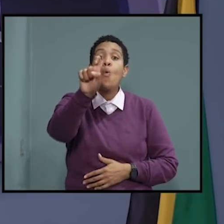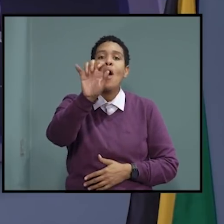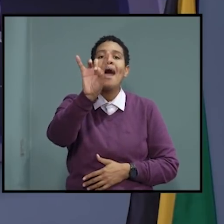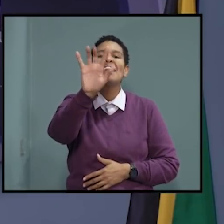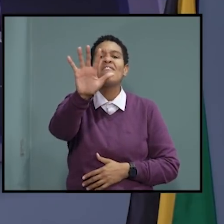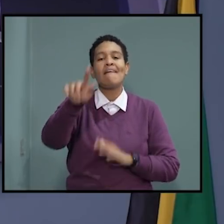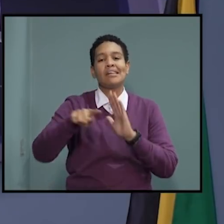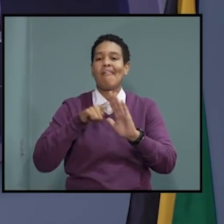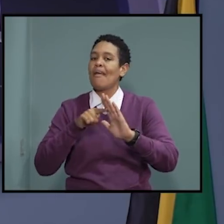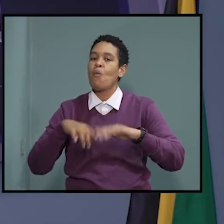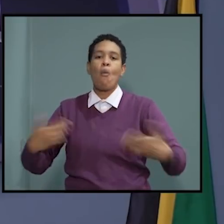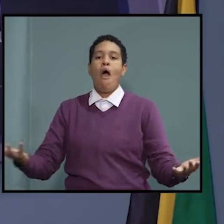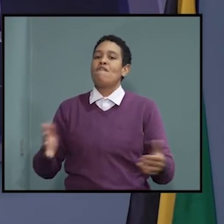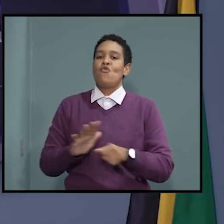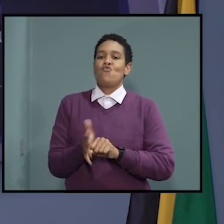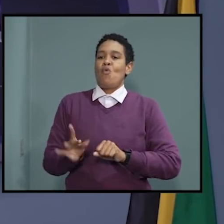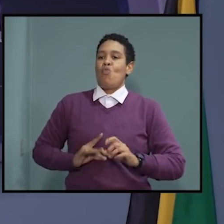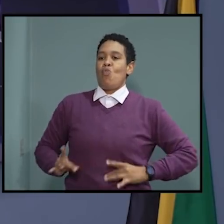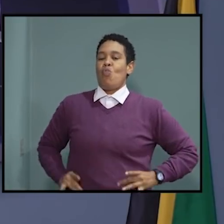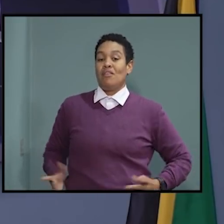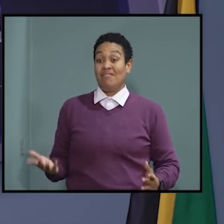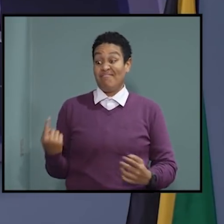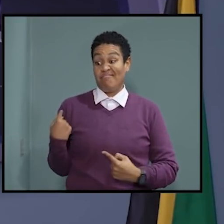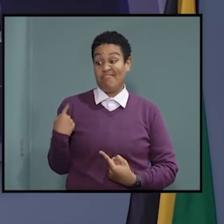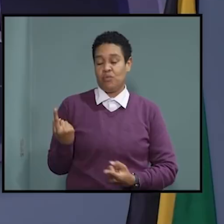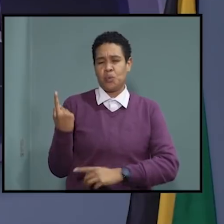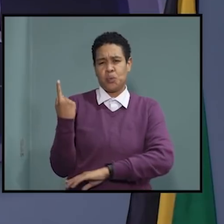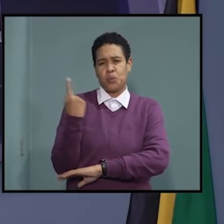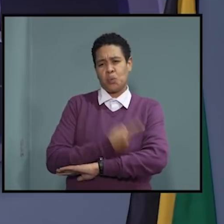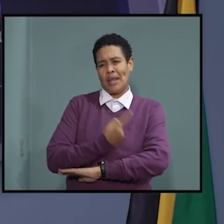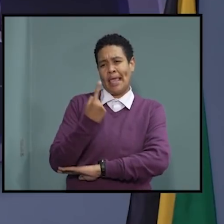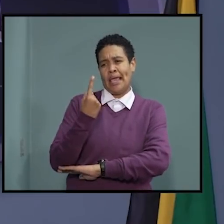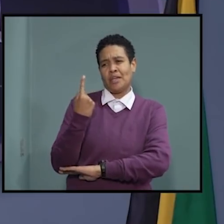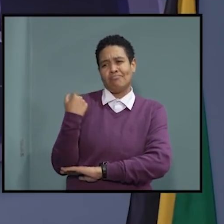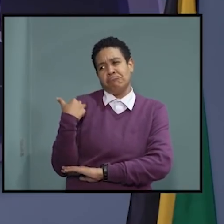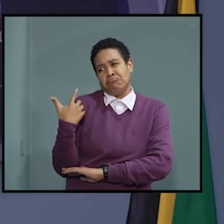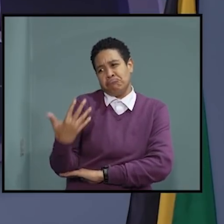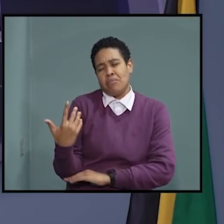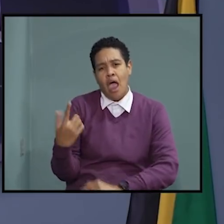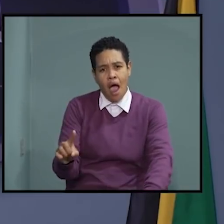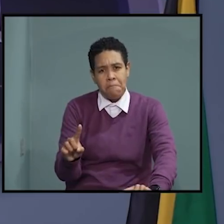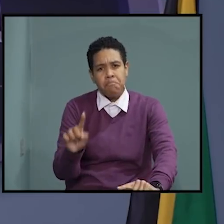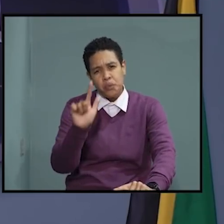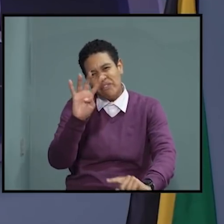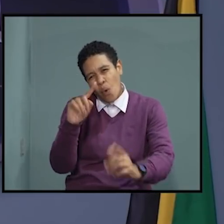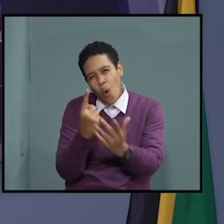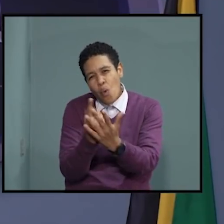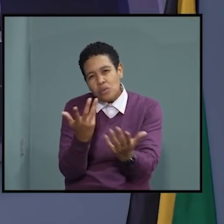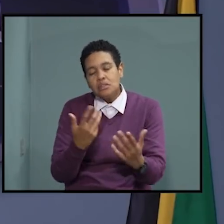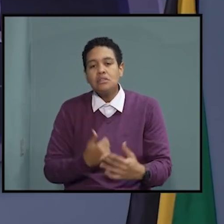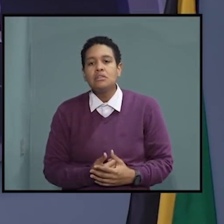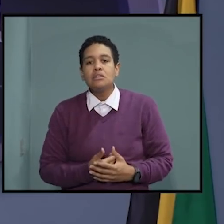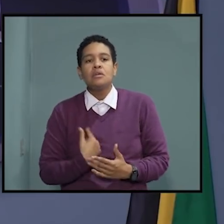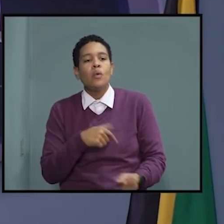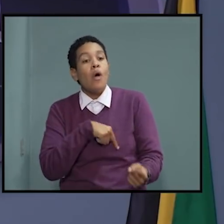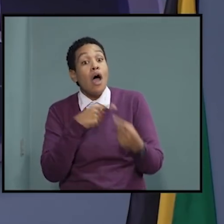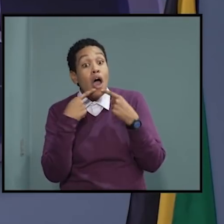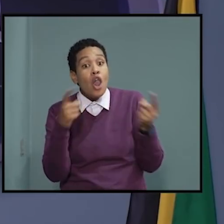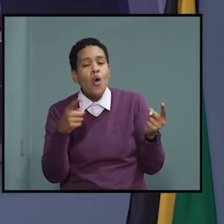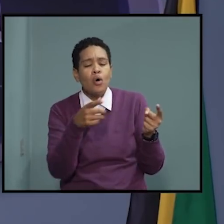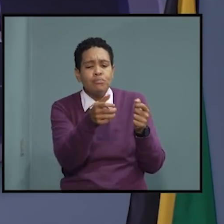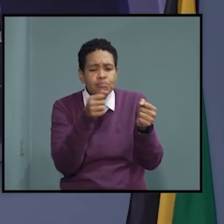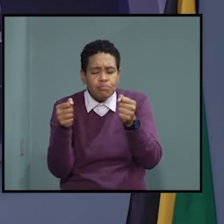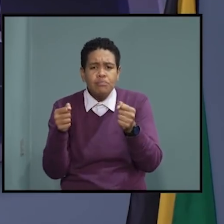negatives. Over the last day, we announced the mobilization of our